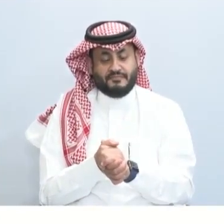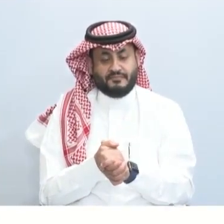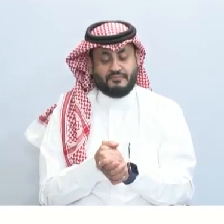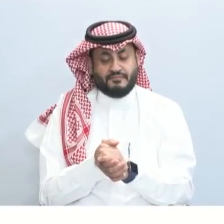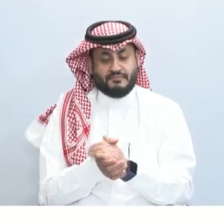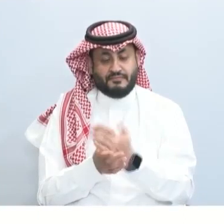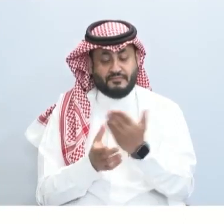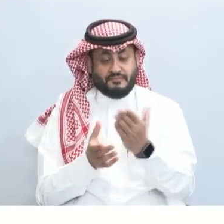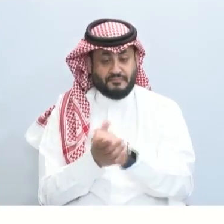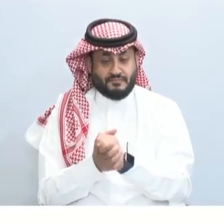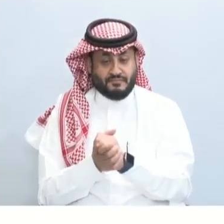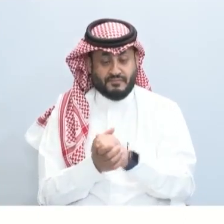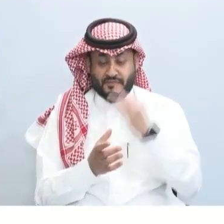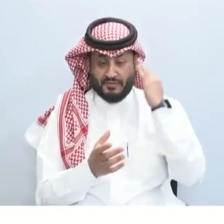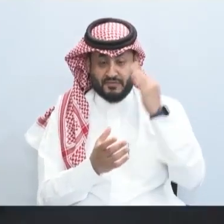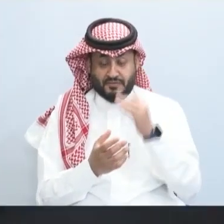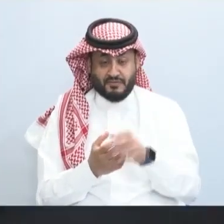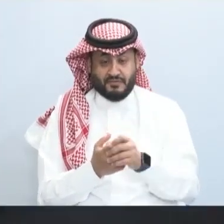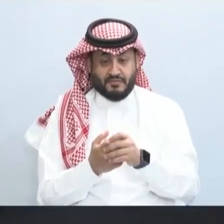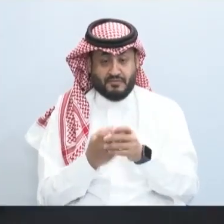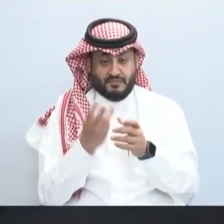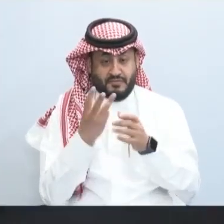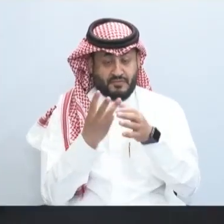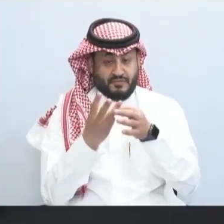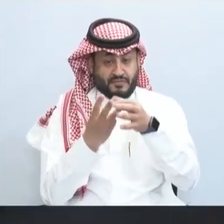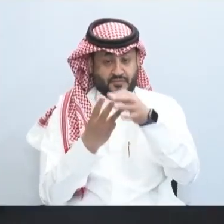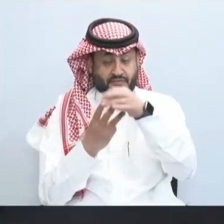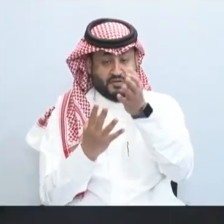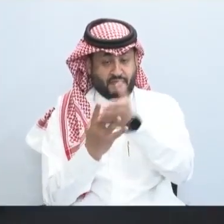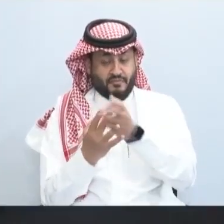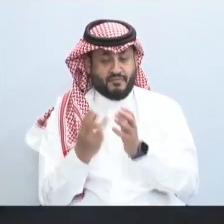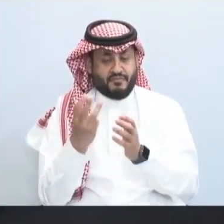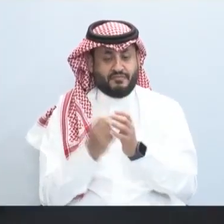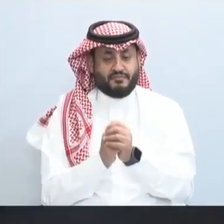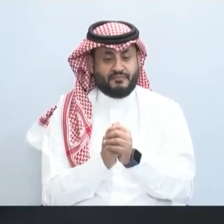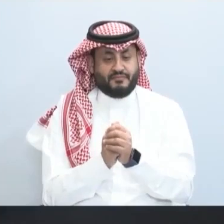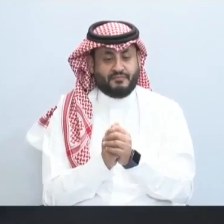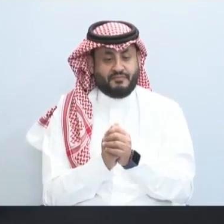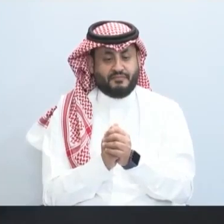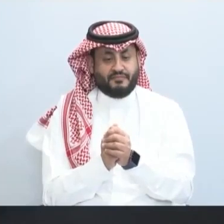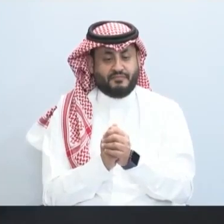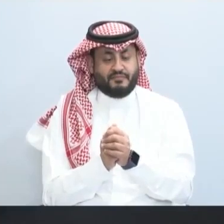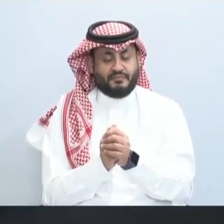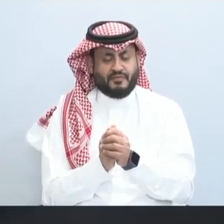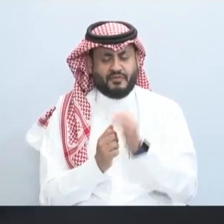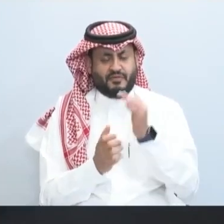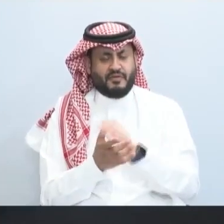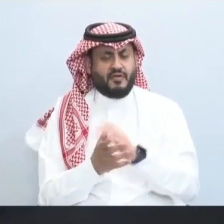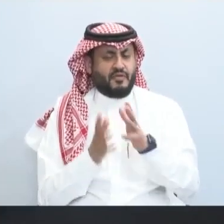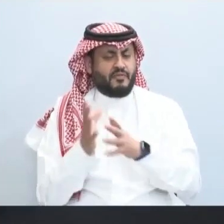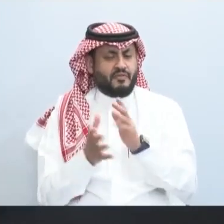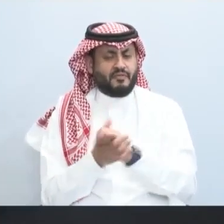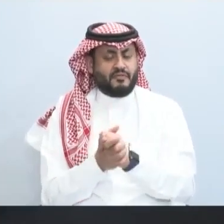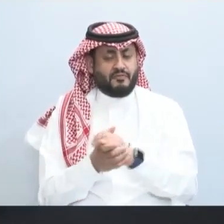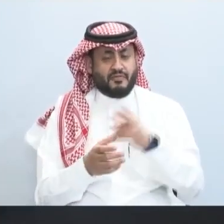here we did listen to the three parts of this chant, where we did talk about